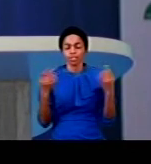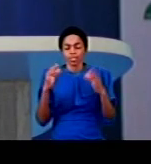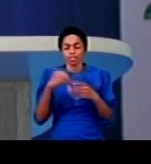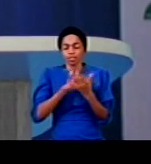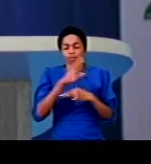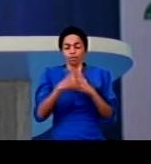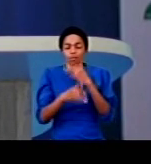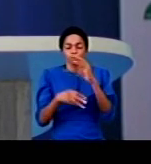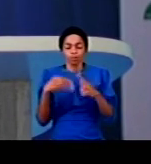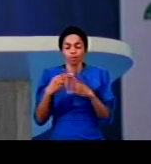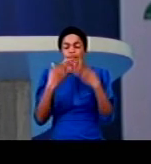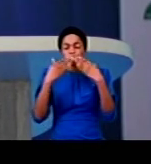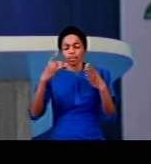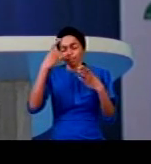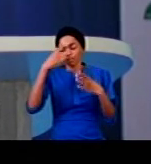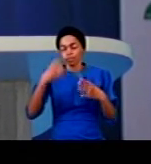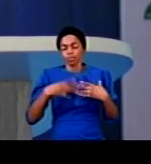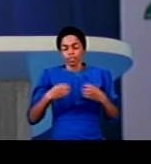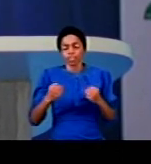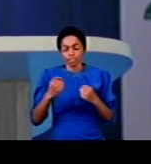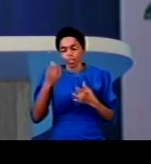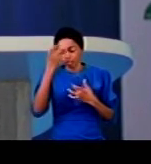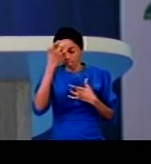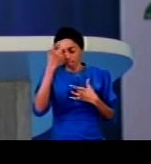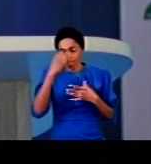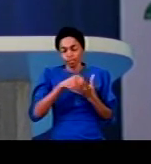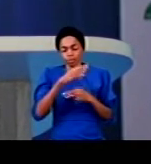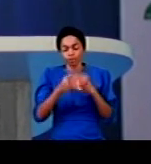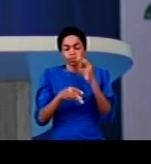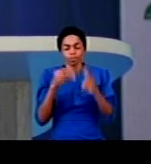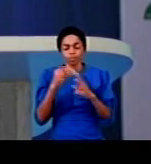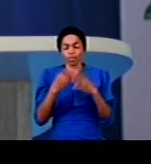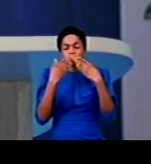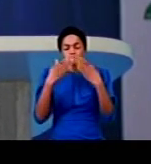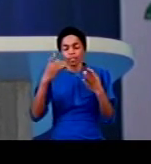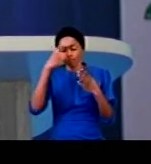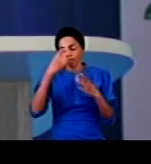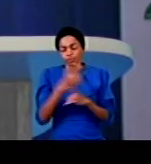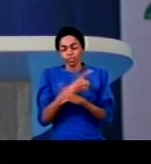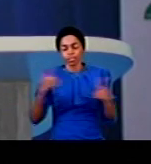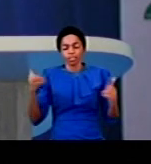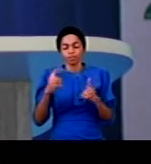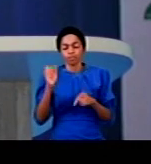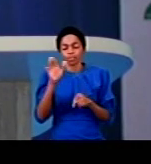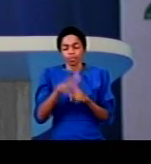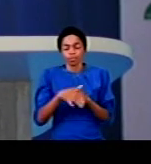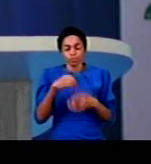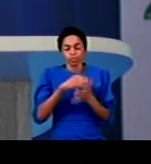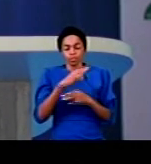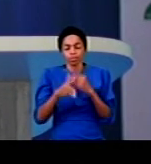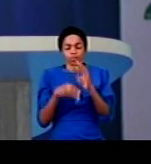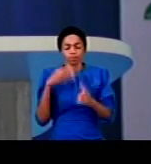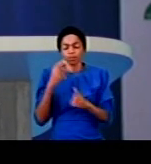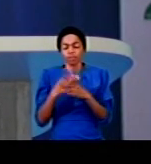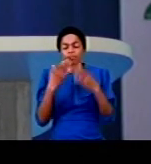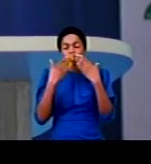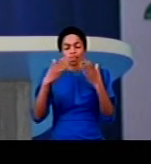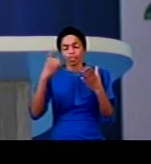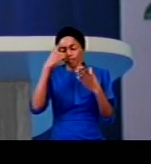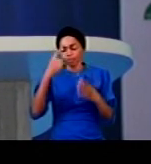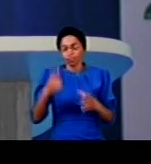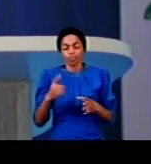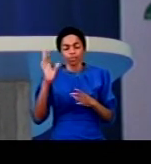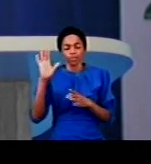Thank you for your servant you have anointed to bring deliverance to the globe. Lord, we pray